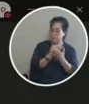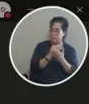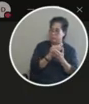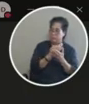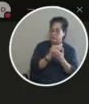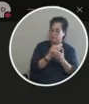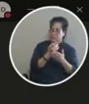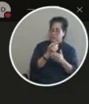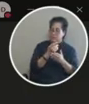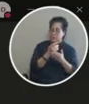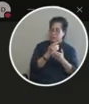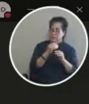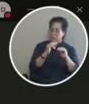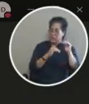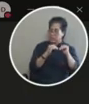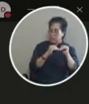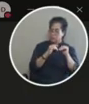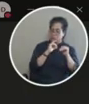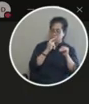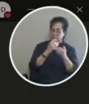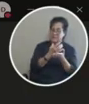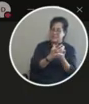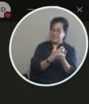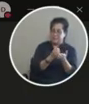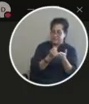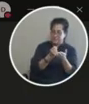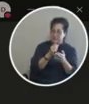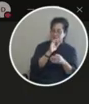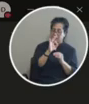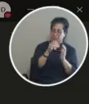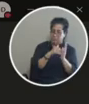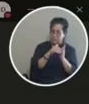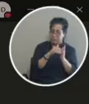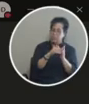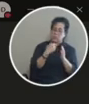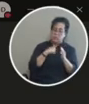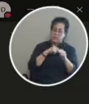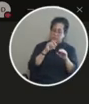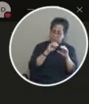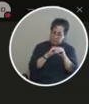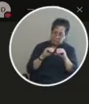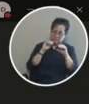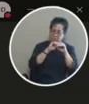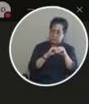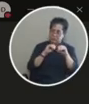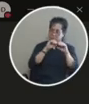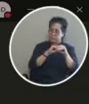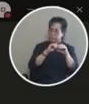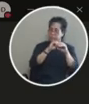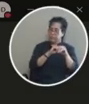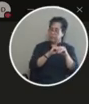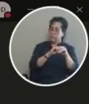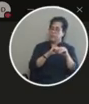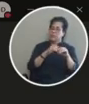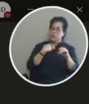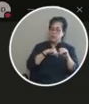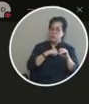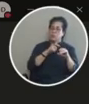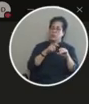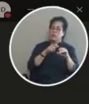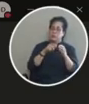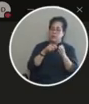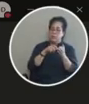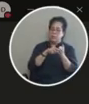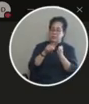depleted by $9 million. So it's important for us to start adding dollars to the fund balance, of which we have. We've created these